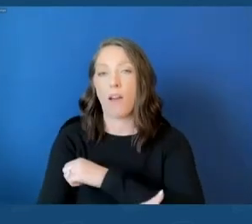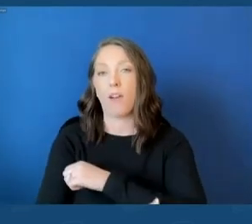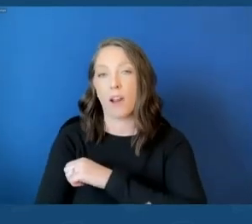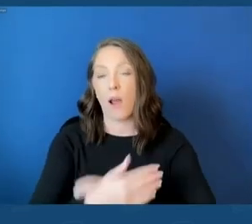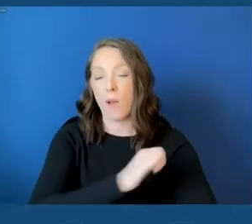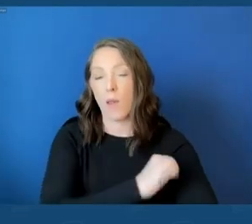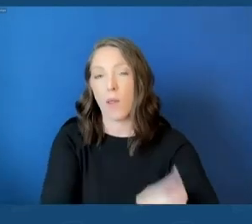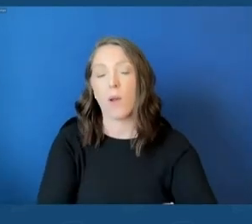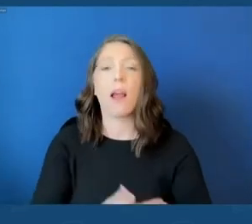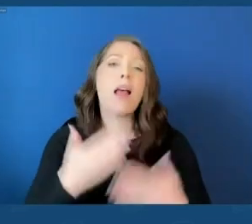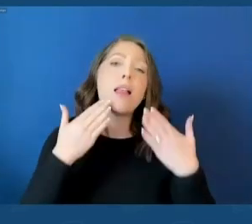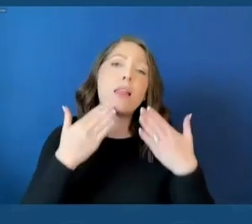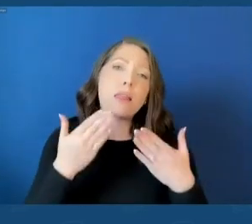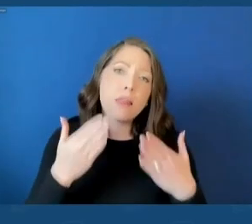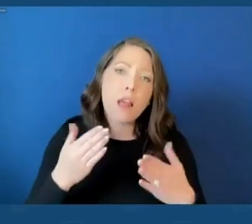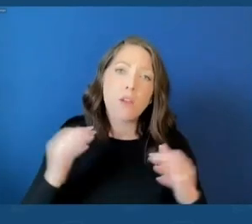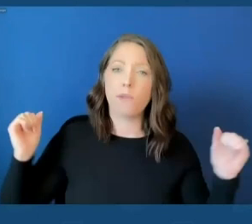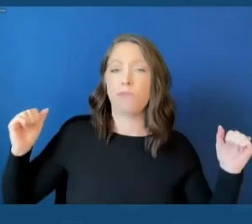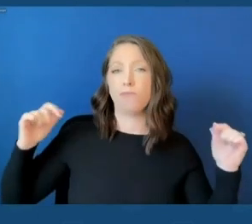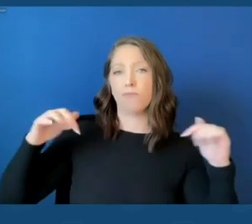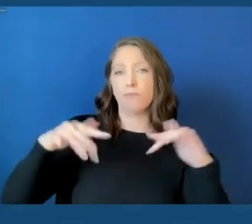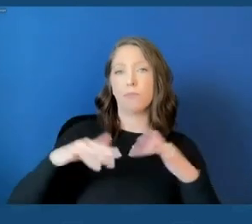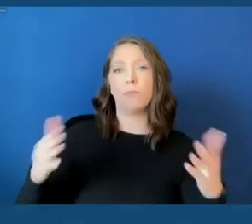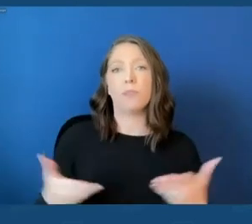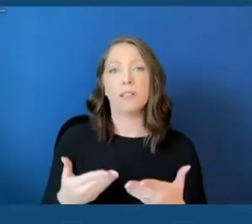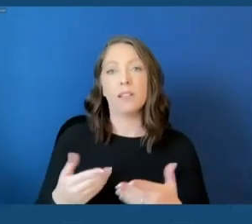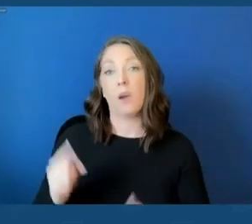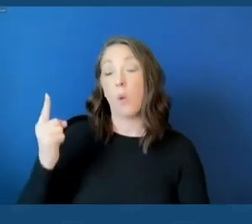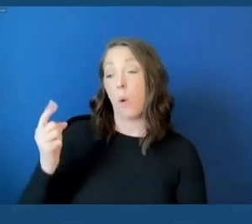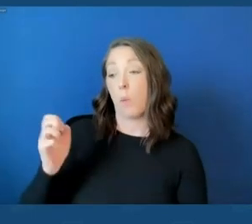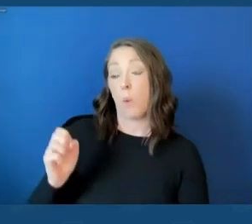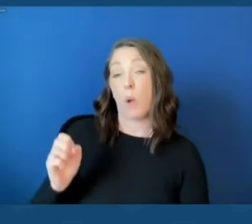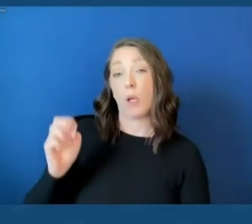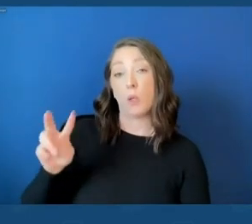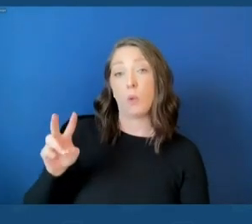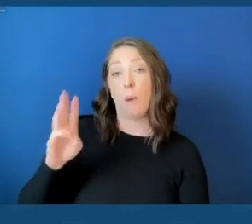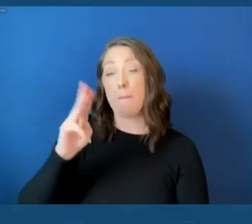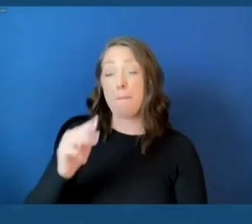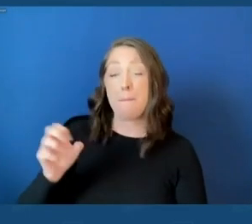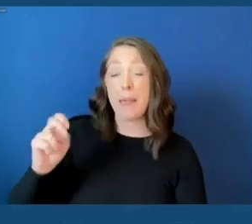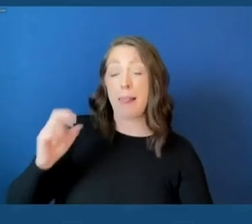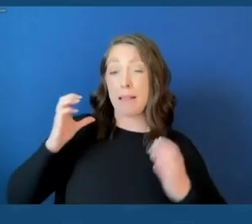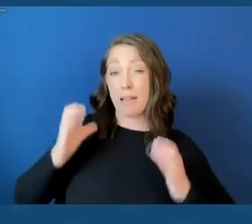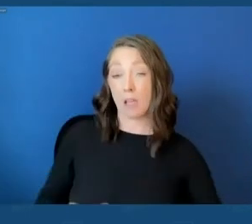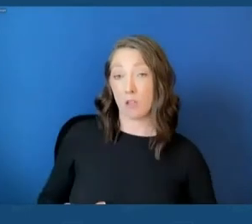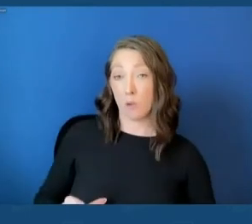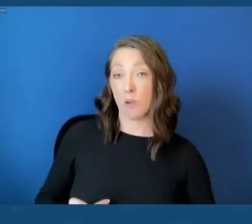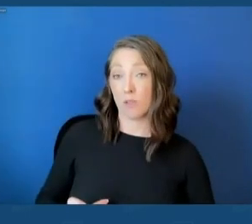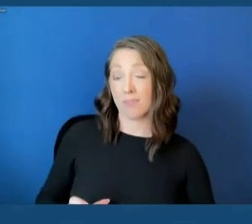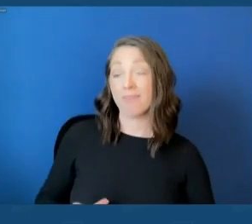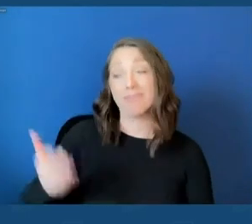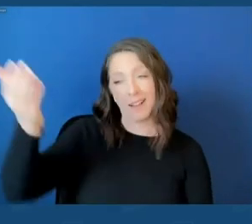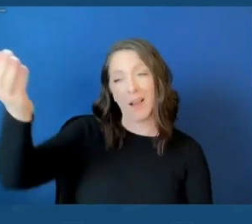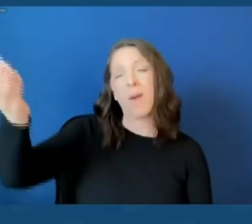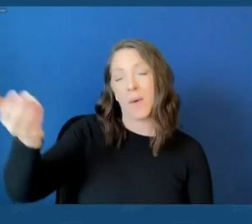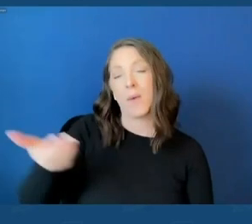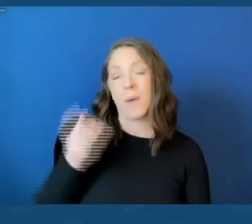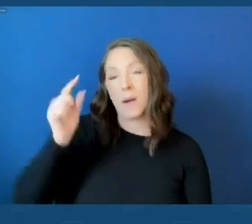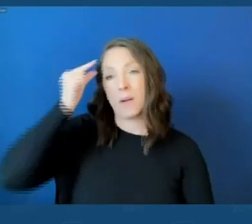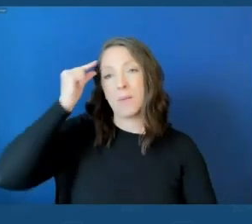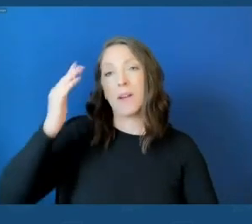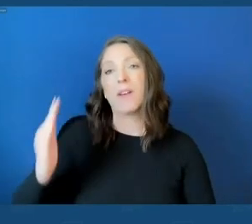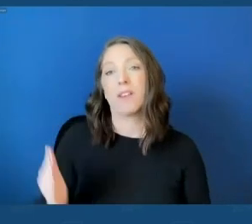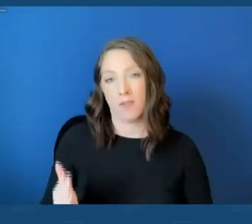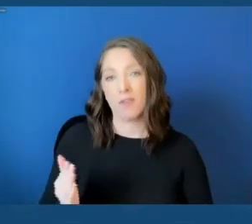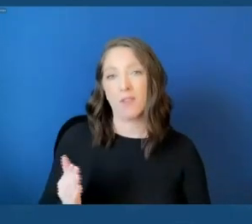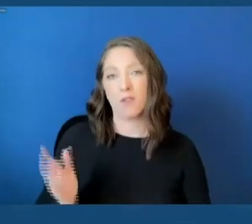here, and on behalf of our 1.2 million customers, welcome Governor Hochul to a beautiful educational center here, and